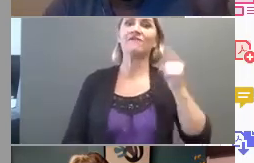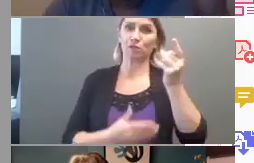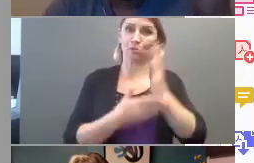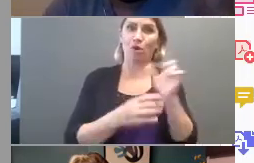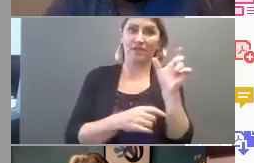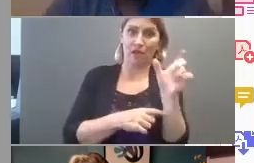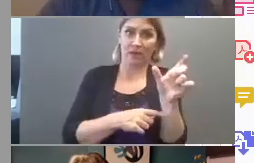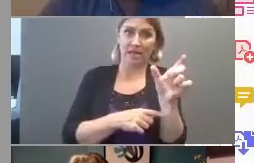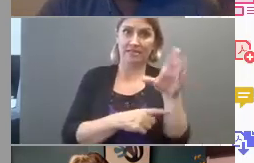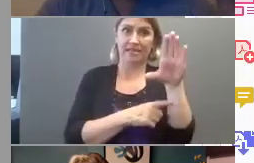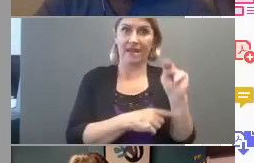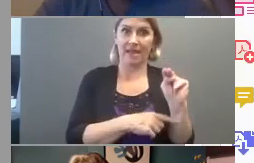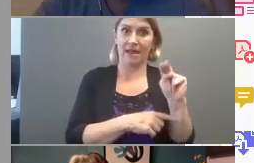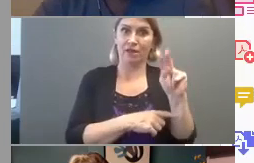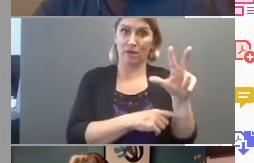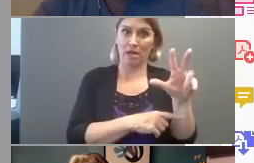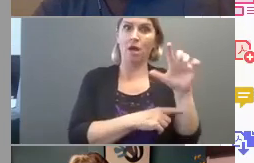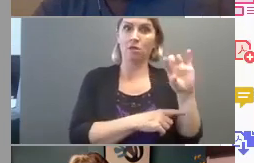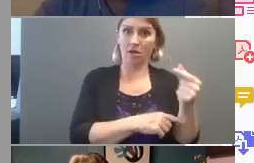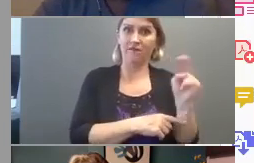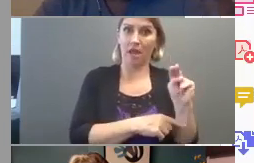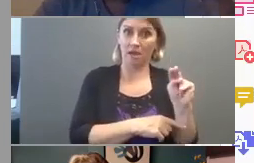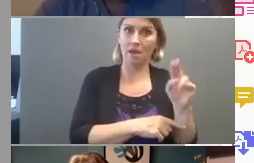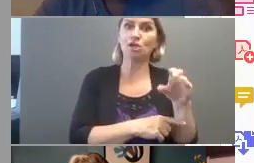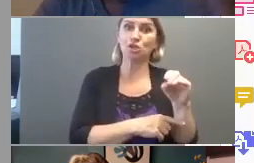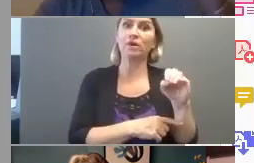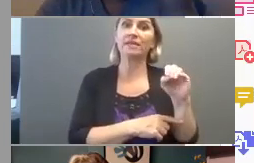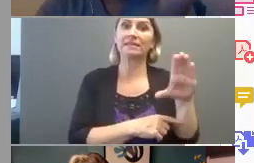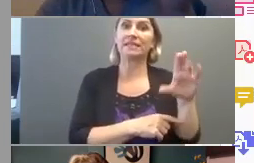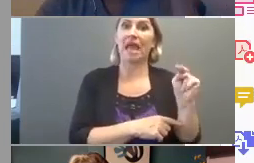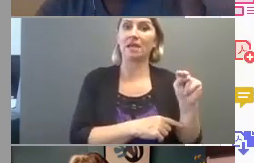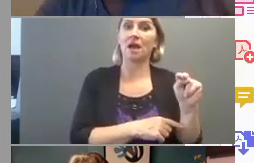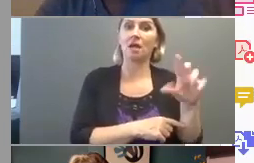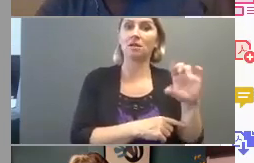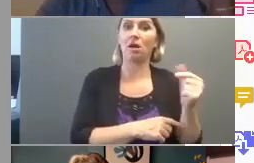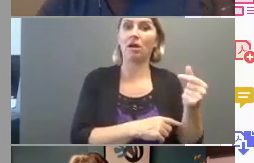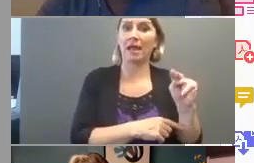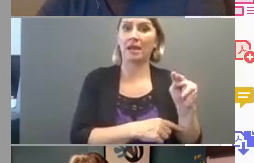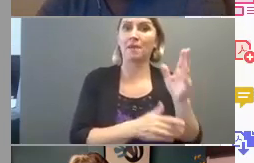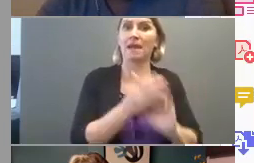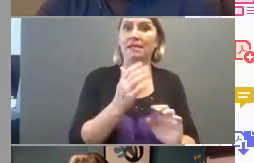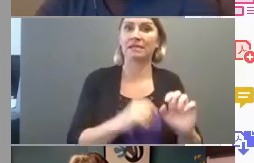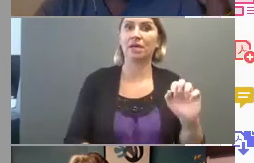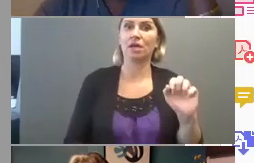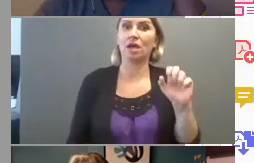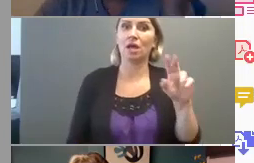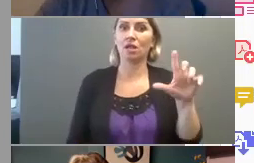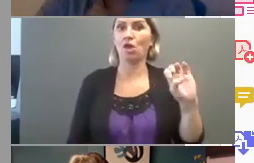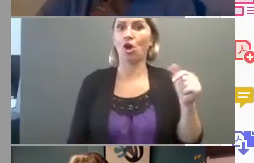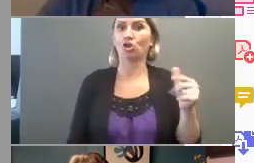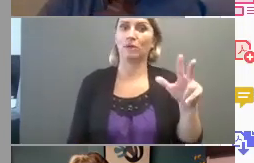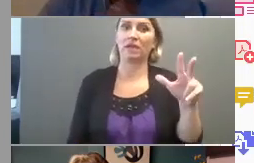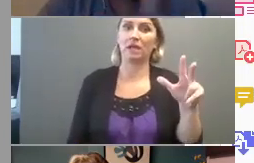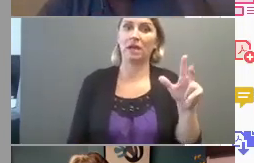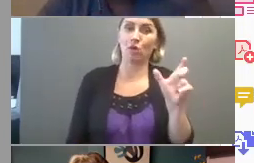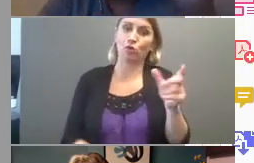that is Cn by 3 log n. So Cn log n minus Cn log 3, all of those